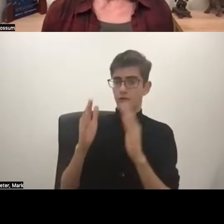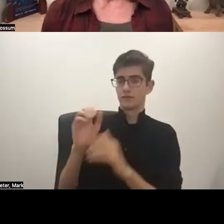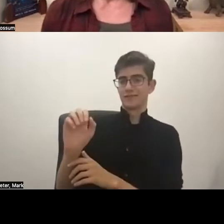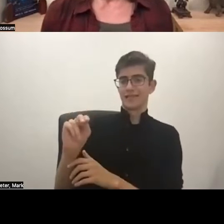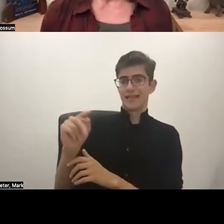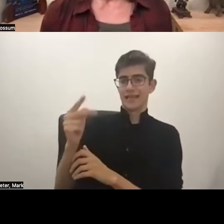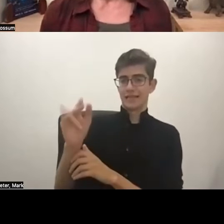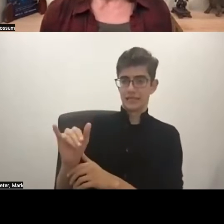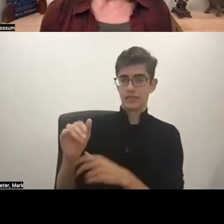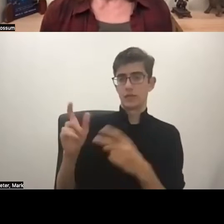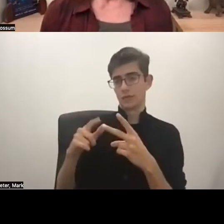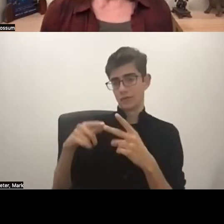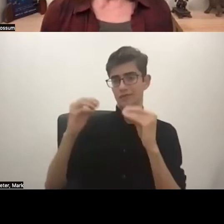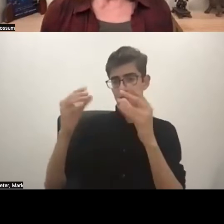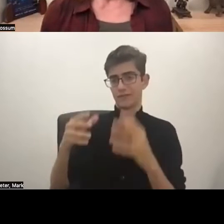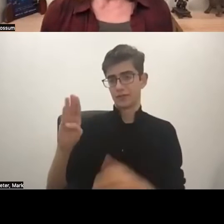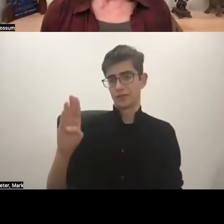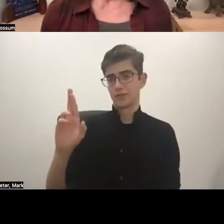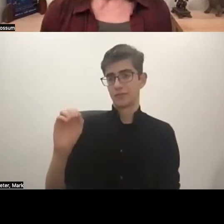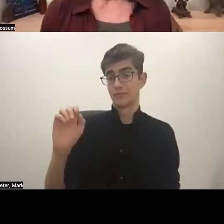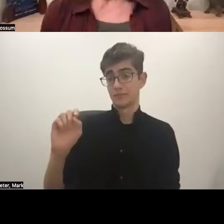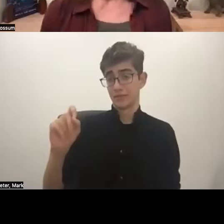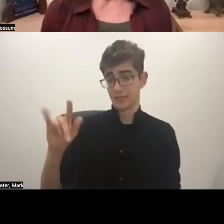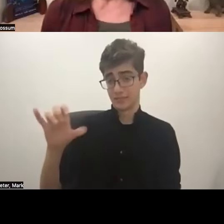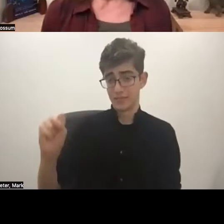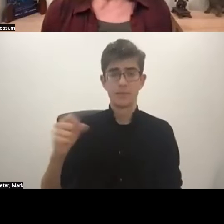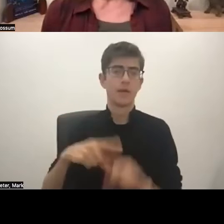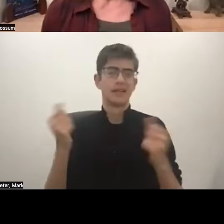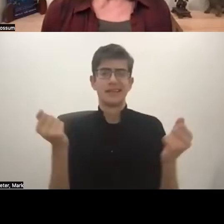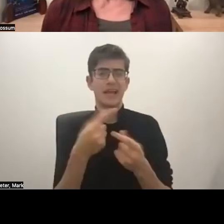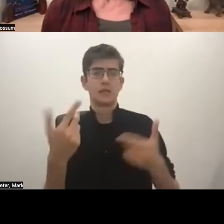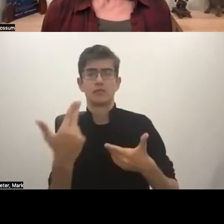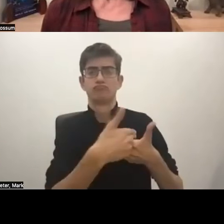but anyone please feel to jump in,